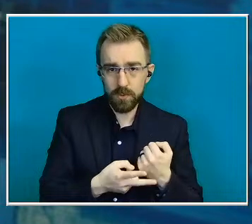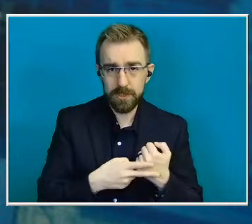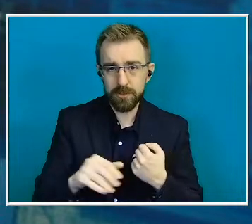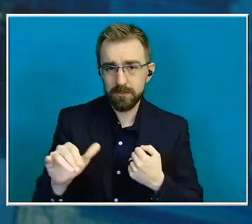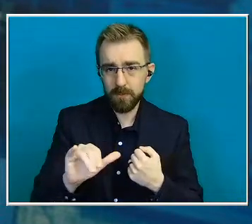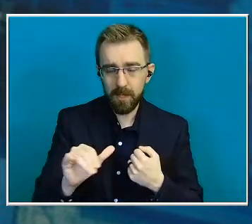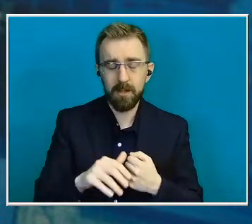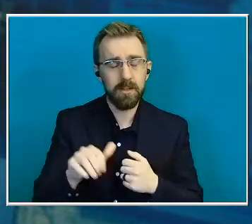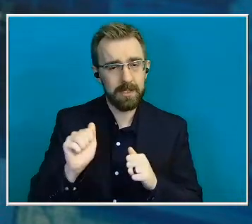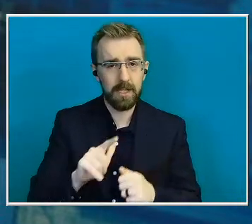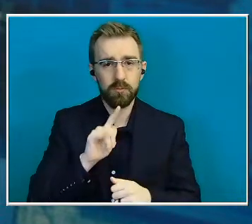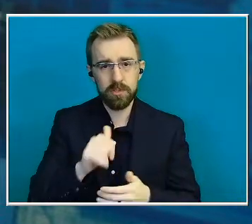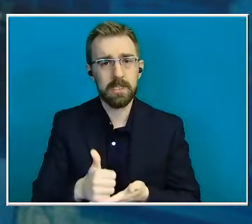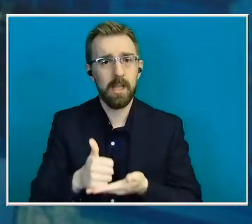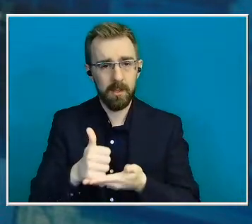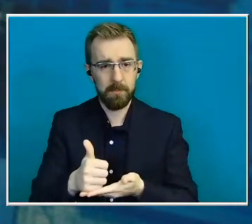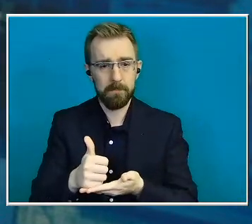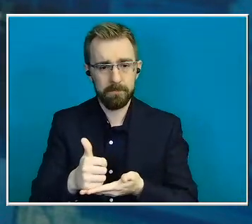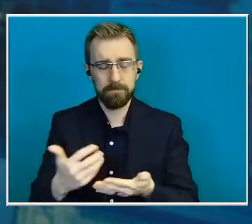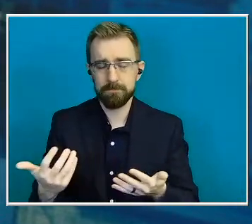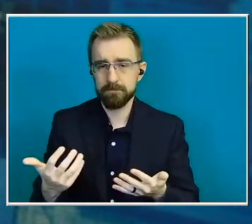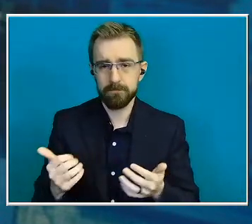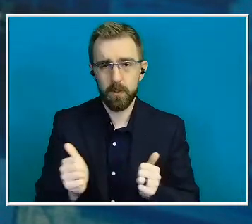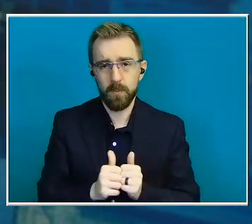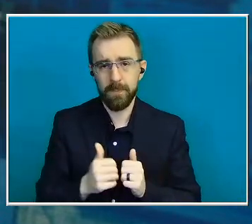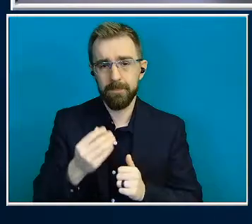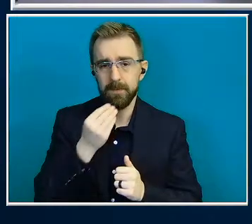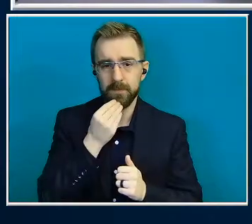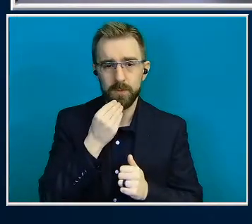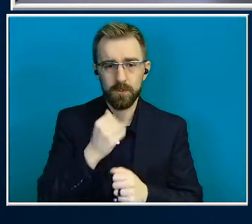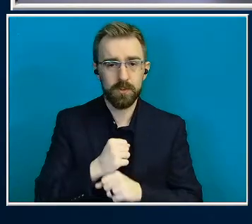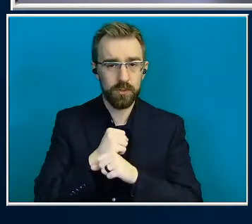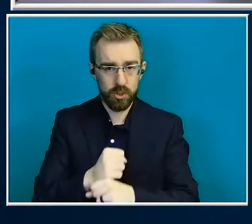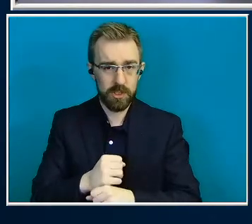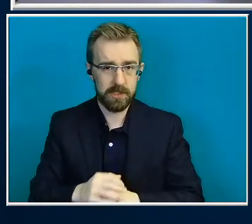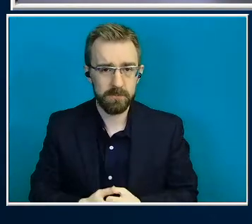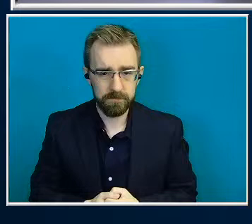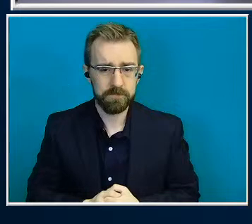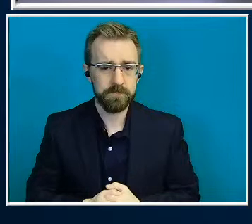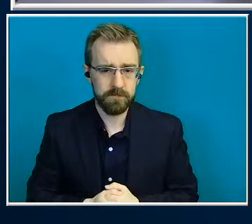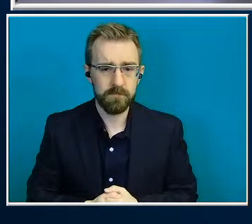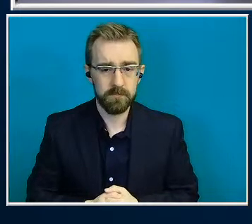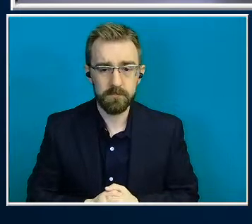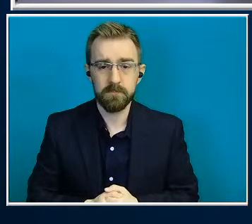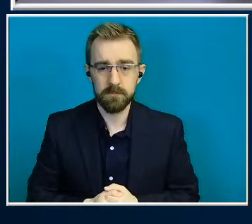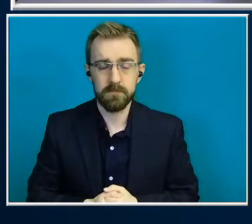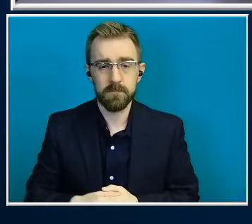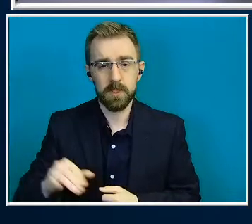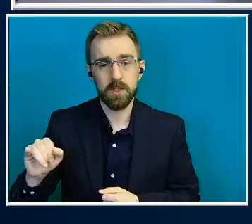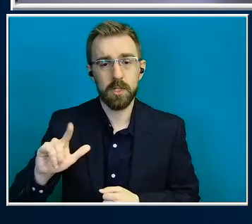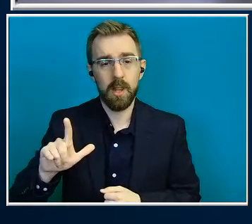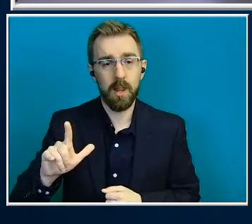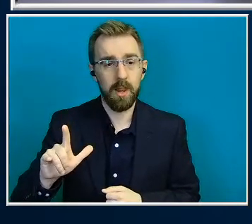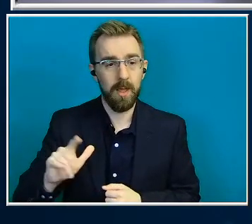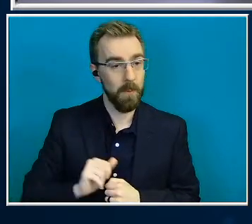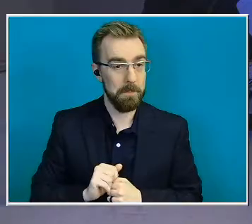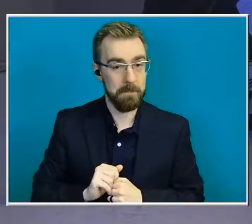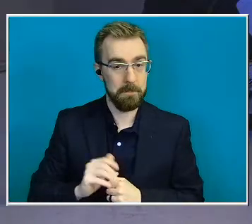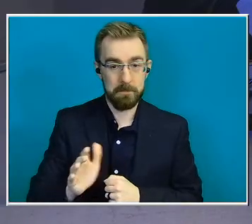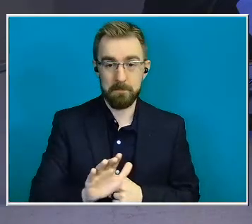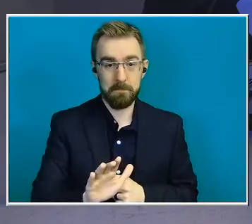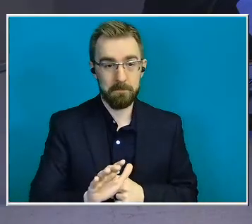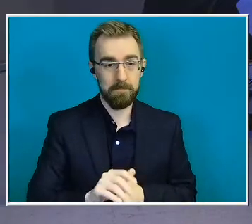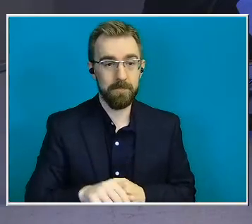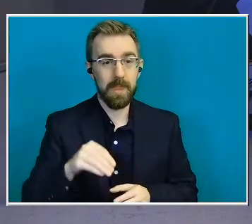help with food security. Jill has one more question. Go for it. Go ahead. In Kansas City, we have